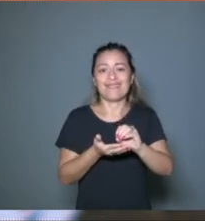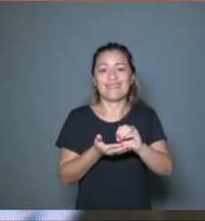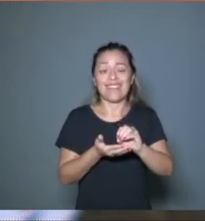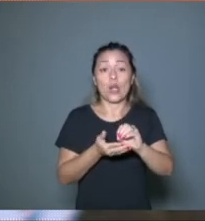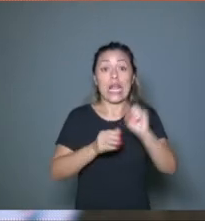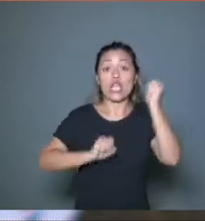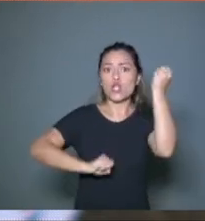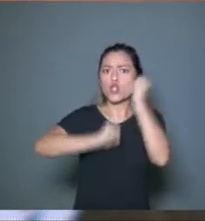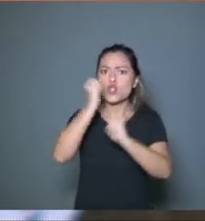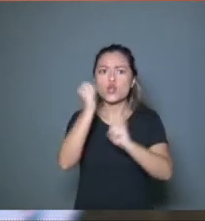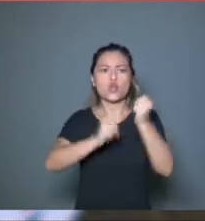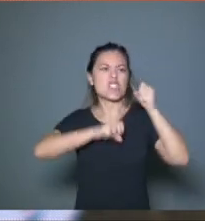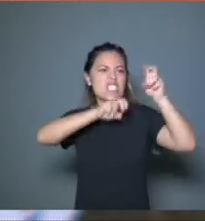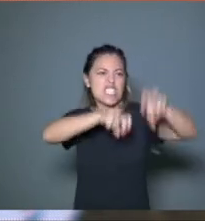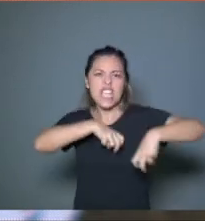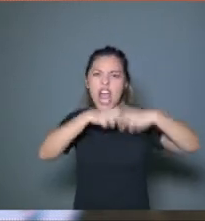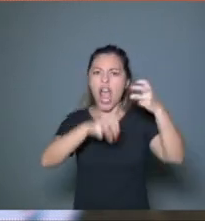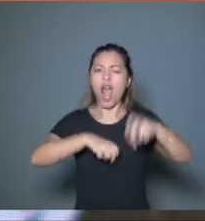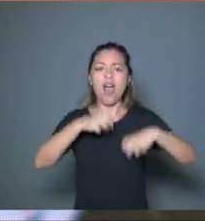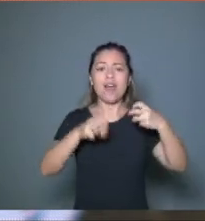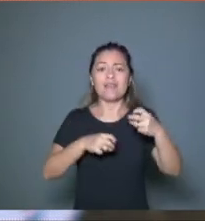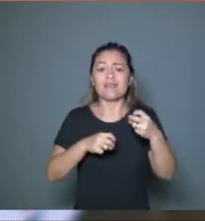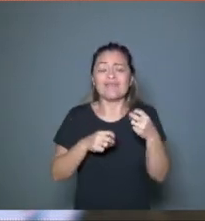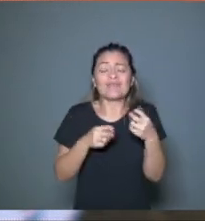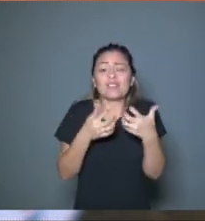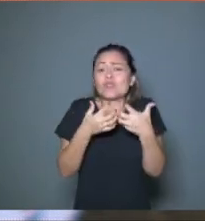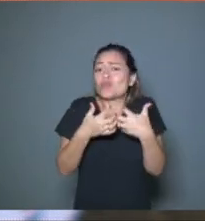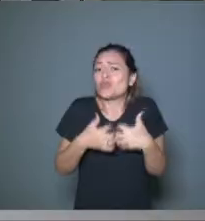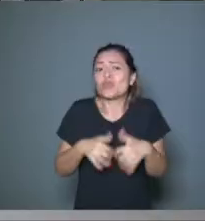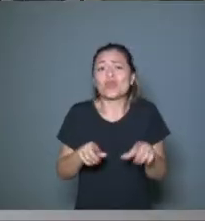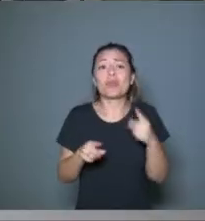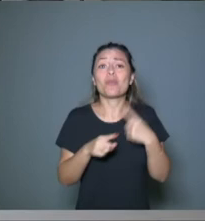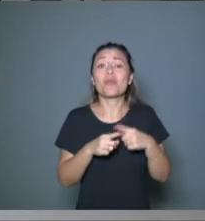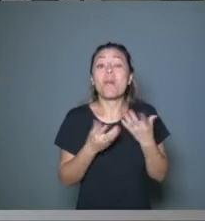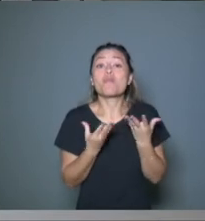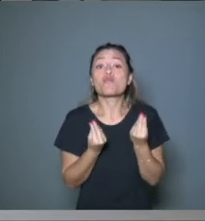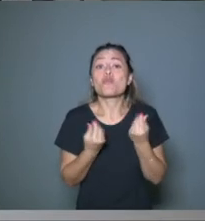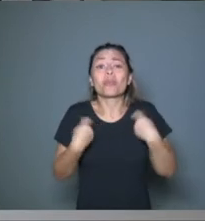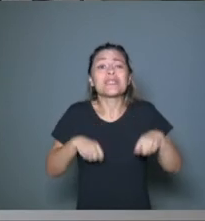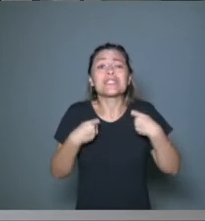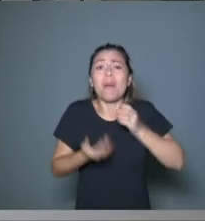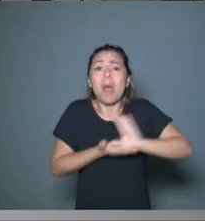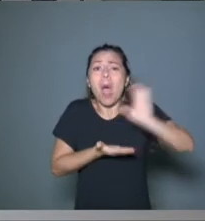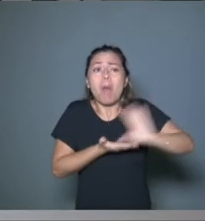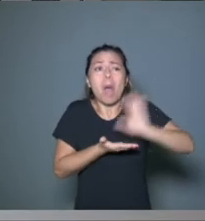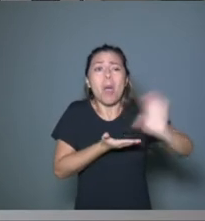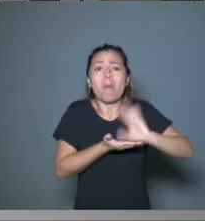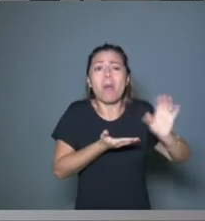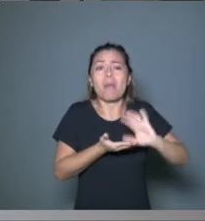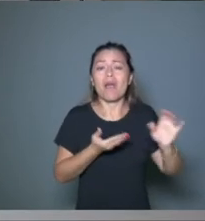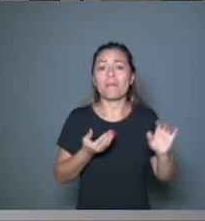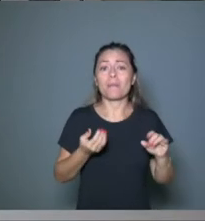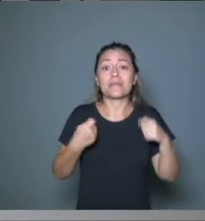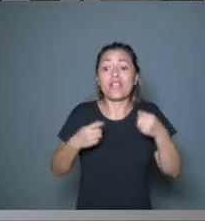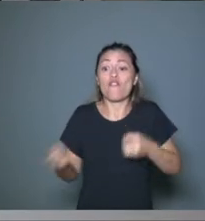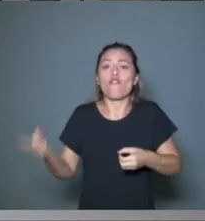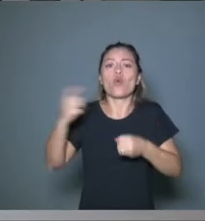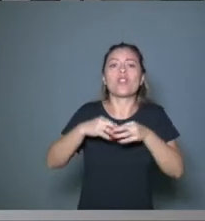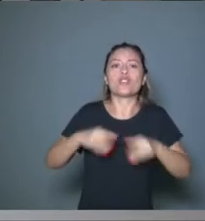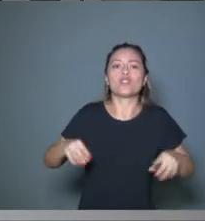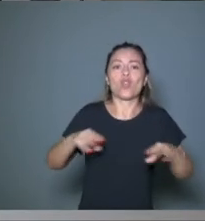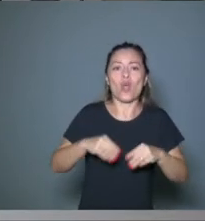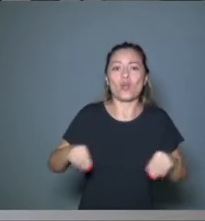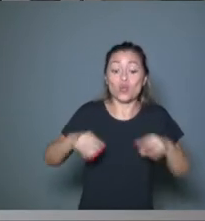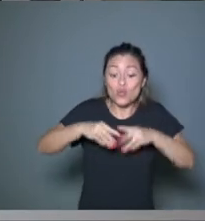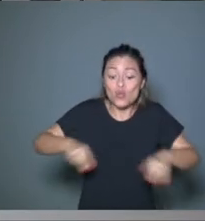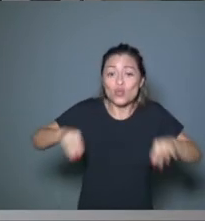niche. It doesn't work for the ag business in terms of its scale and its in because of